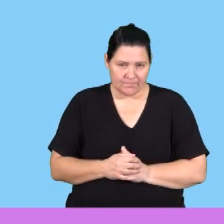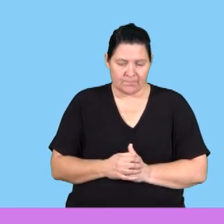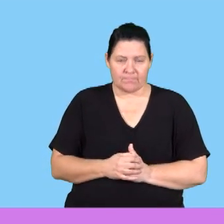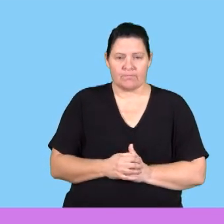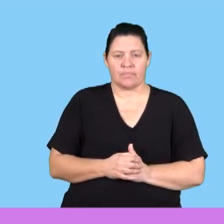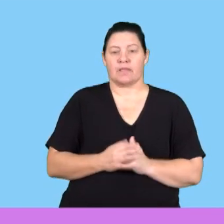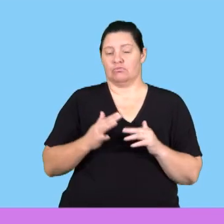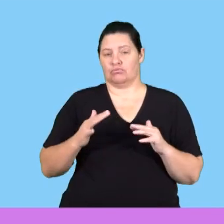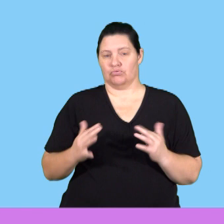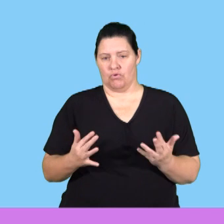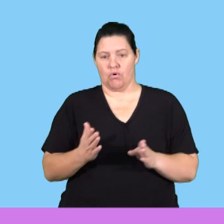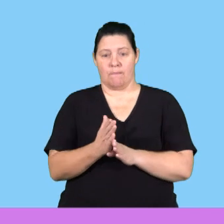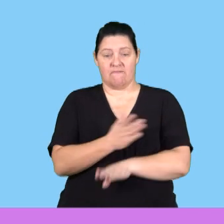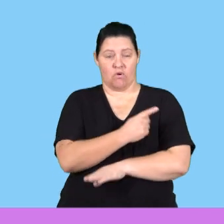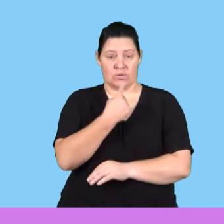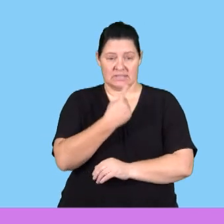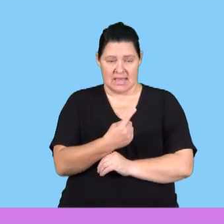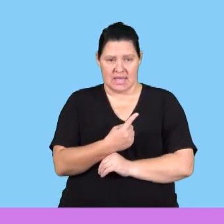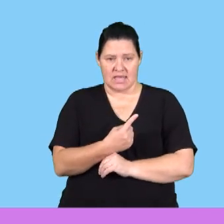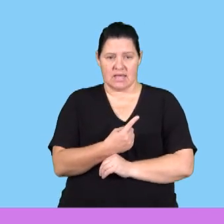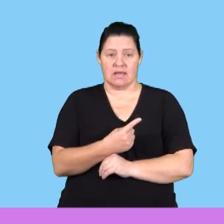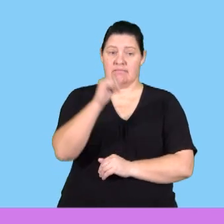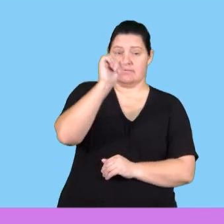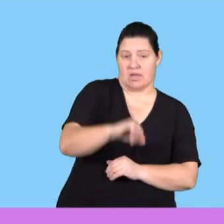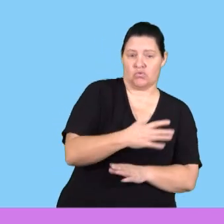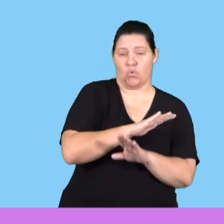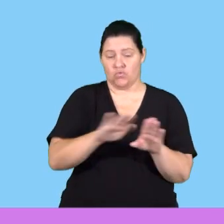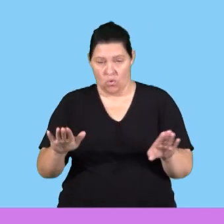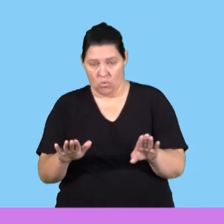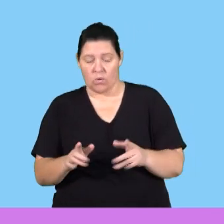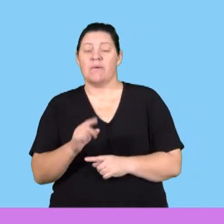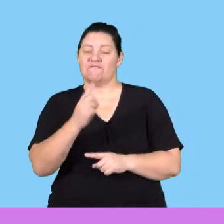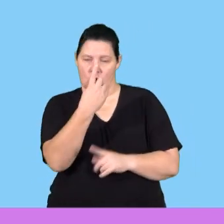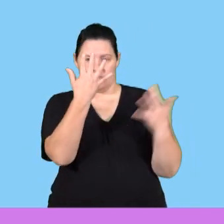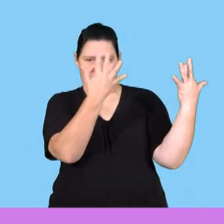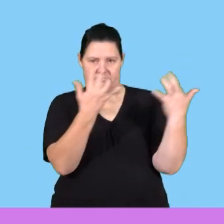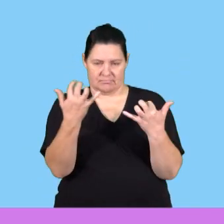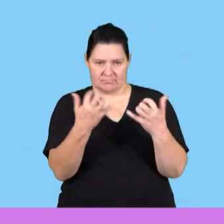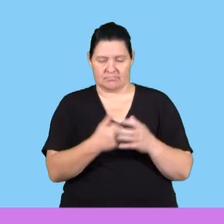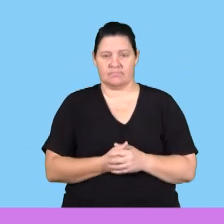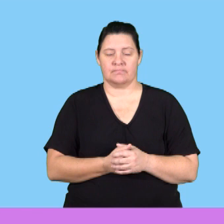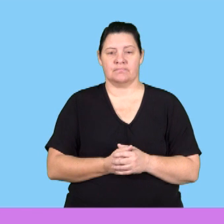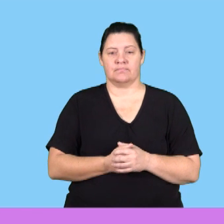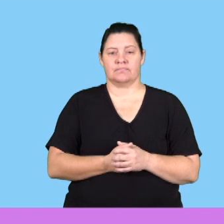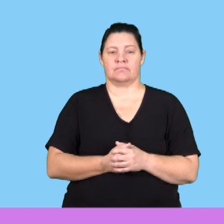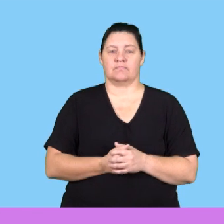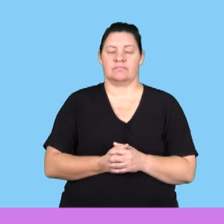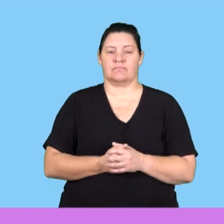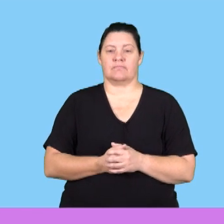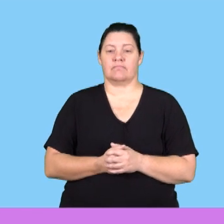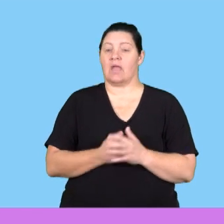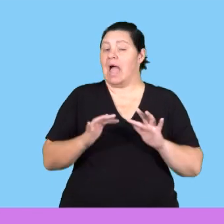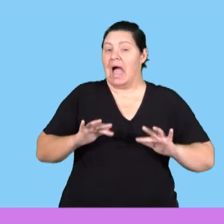your conclusion, basically. So before we can say it is valid or not valid, we have to do some calculation.